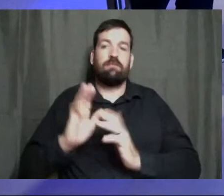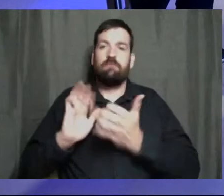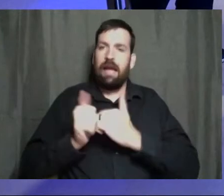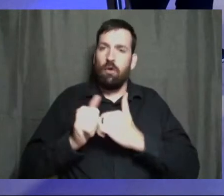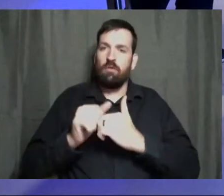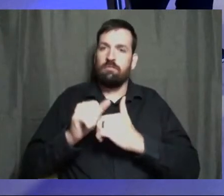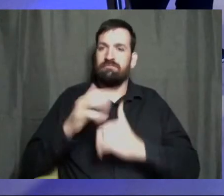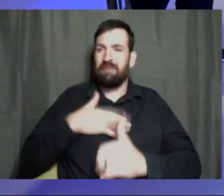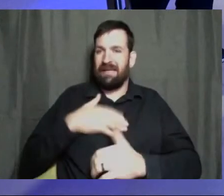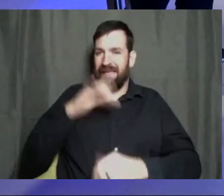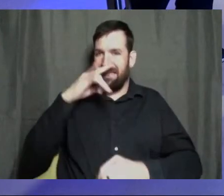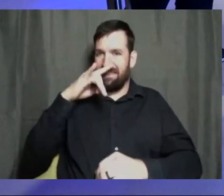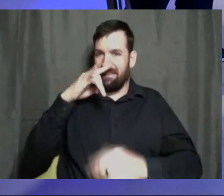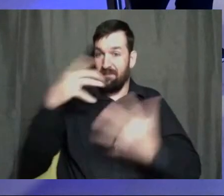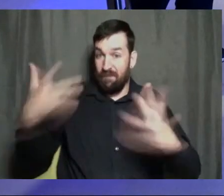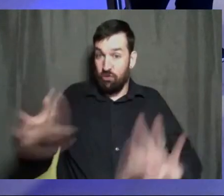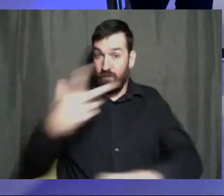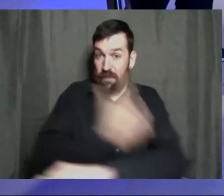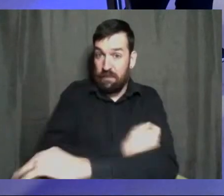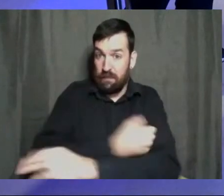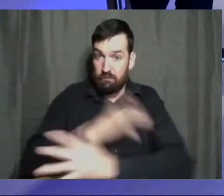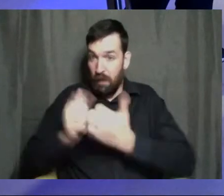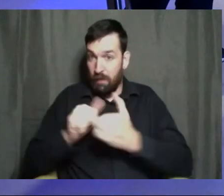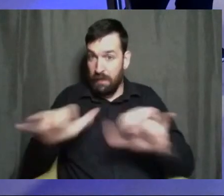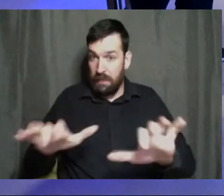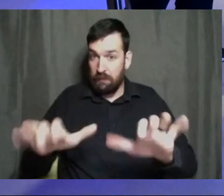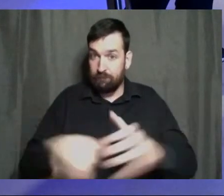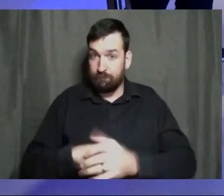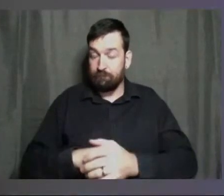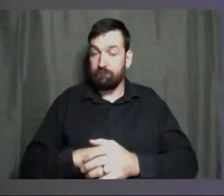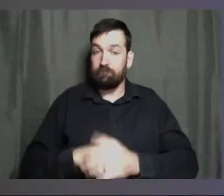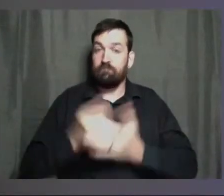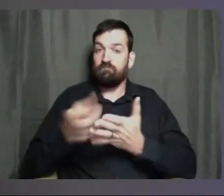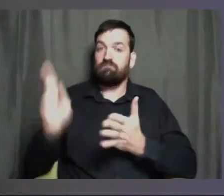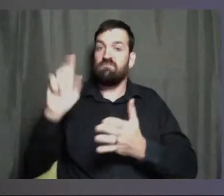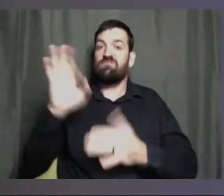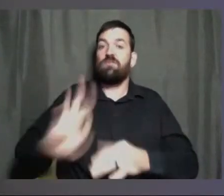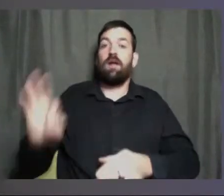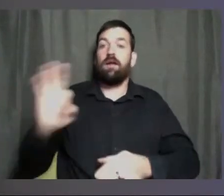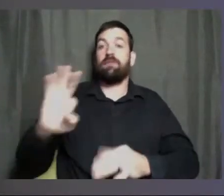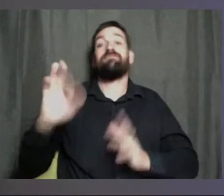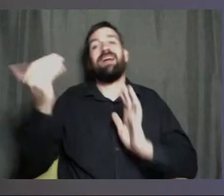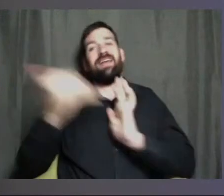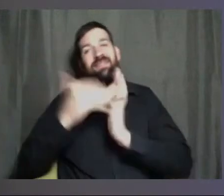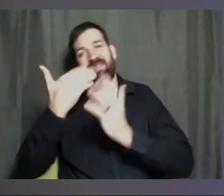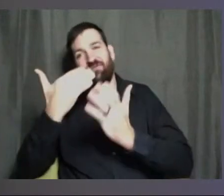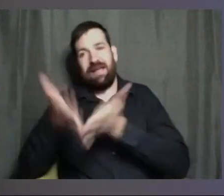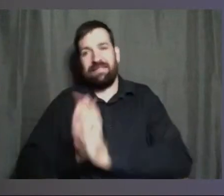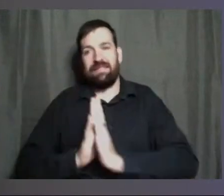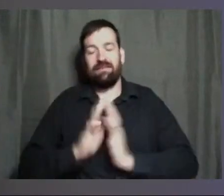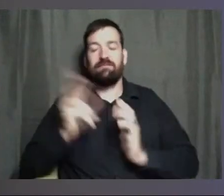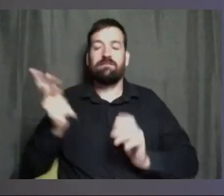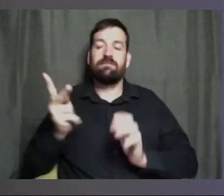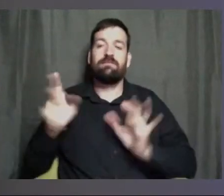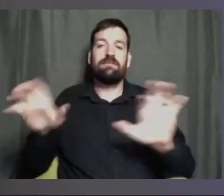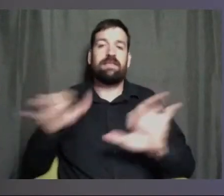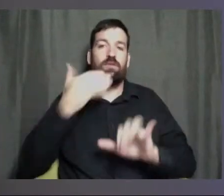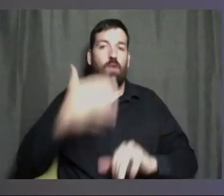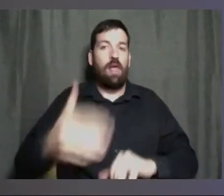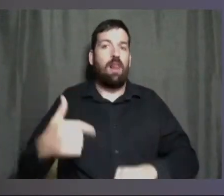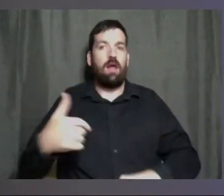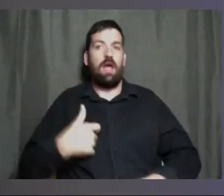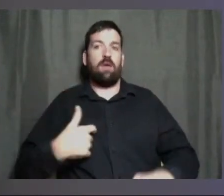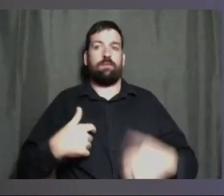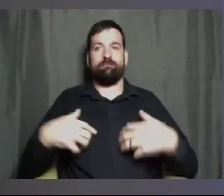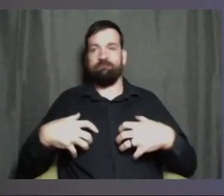did after they got vaccinated here on the show on Friday. So again, thank you for asking, and they did really well. I think I was a little nervous because